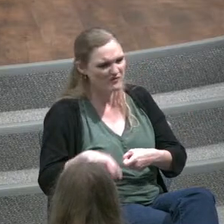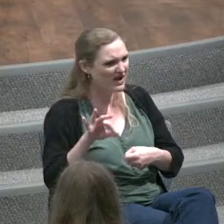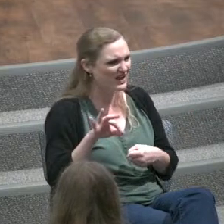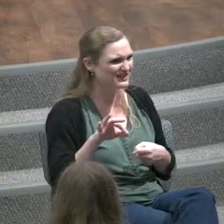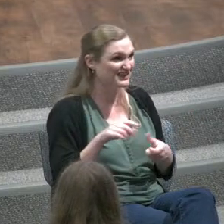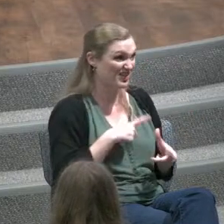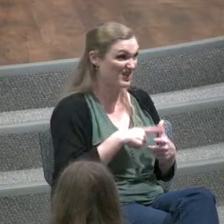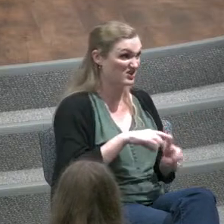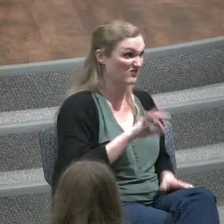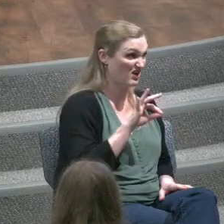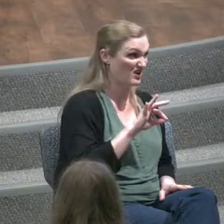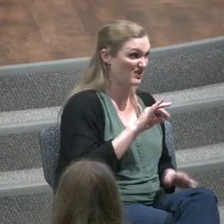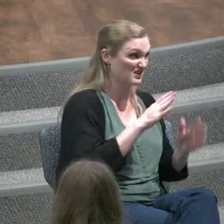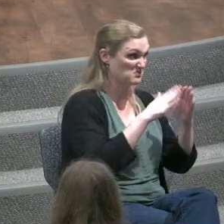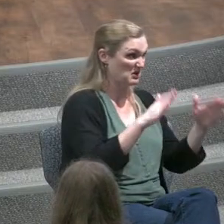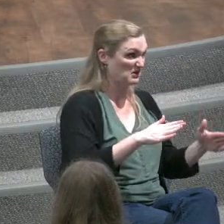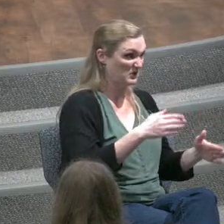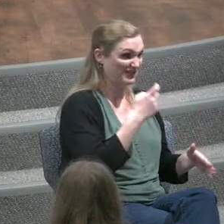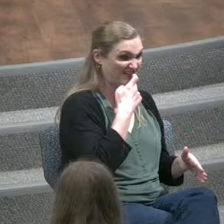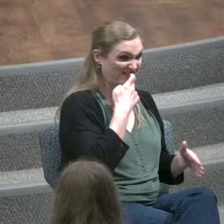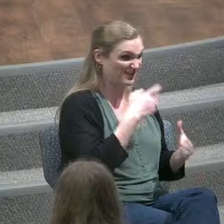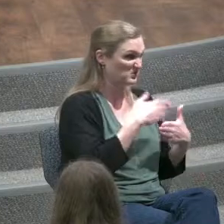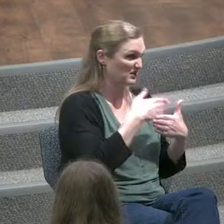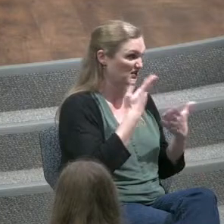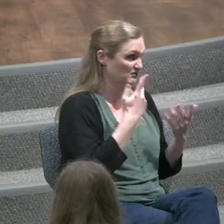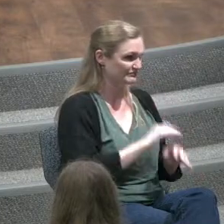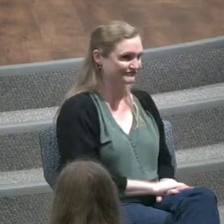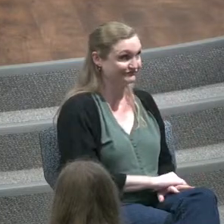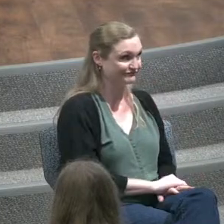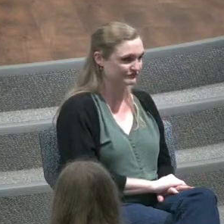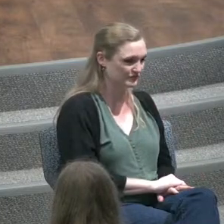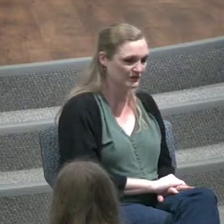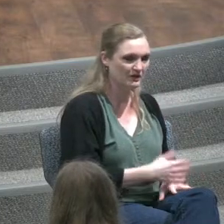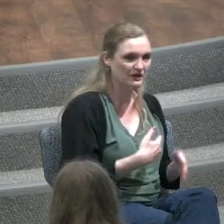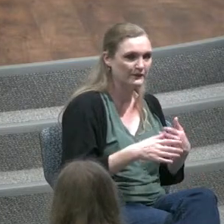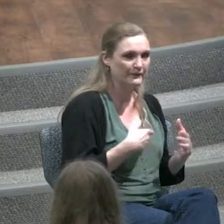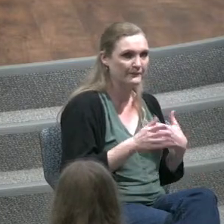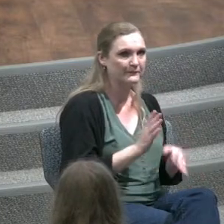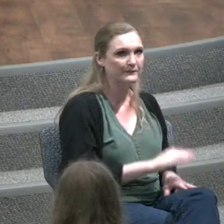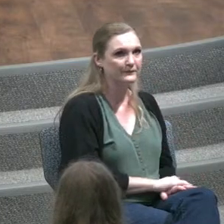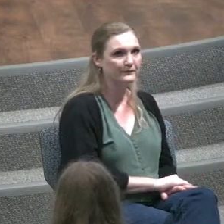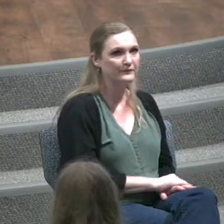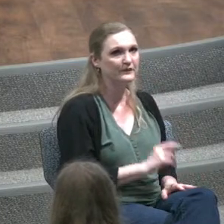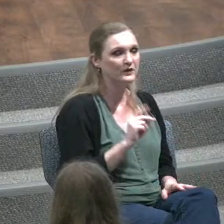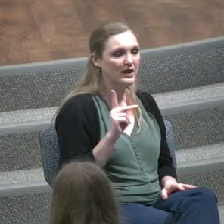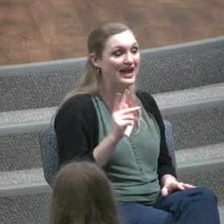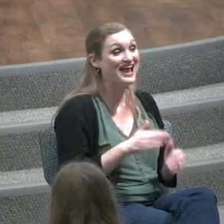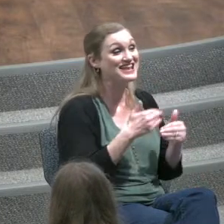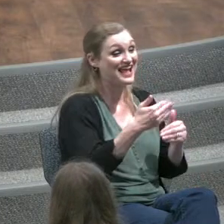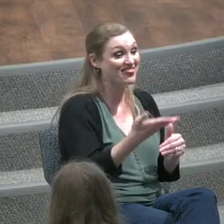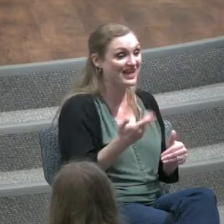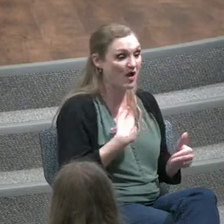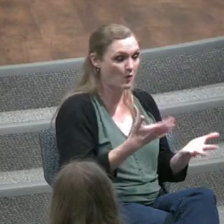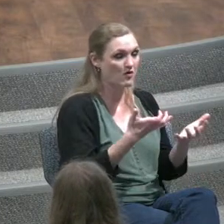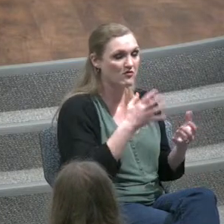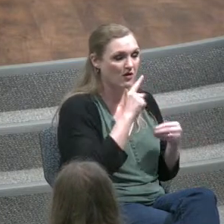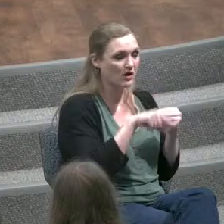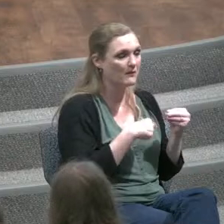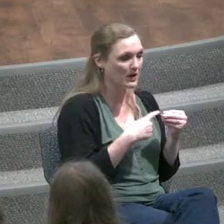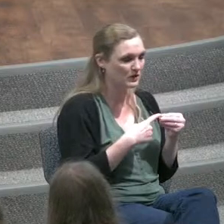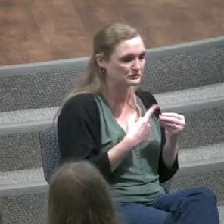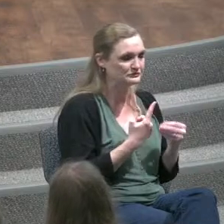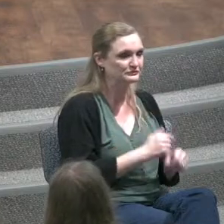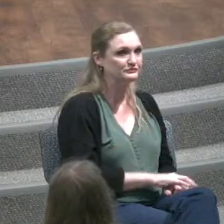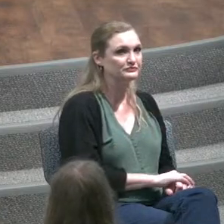this, building with a glass window in it. So anyway, okay. Next thing I want to talk about